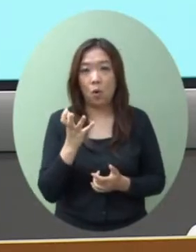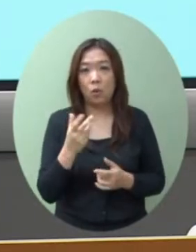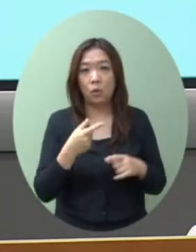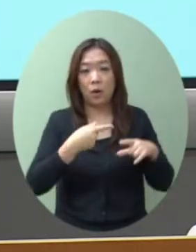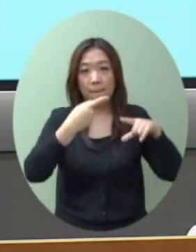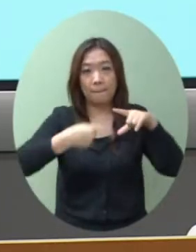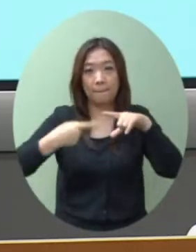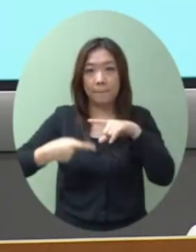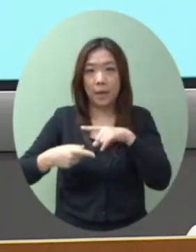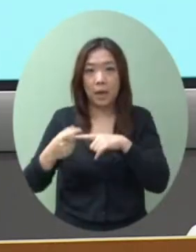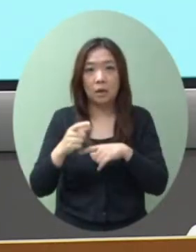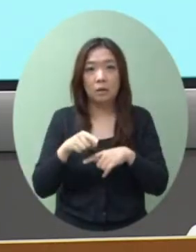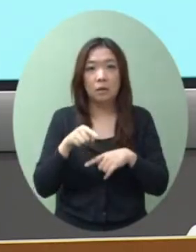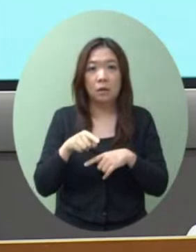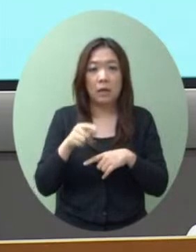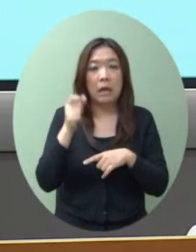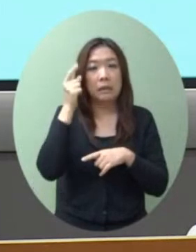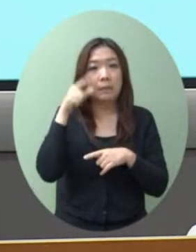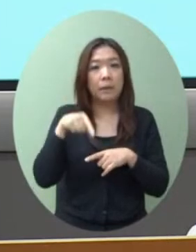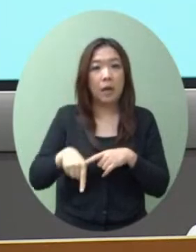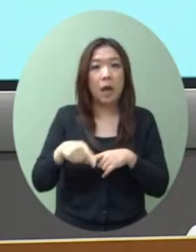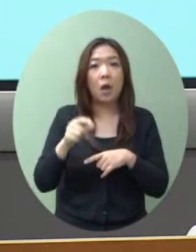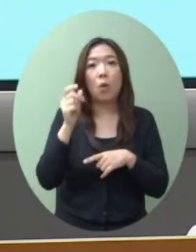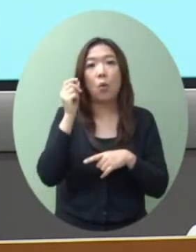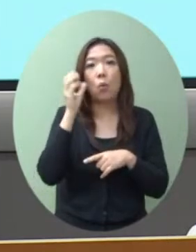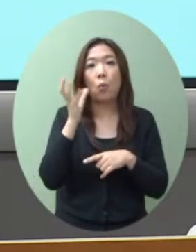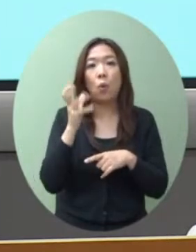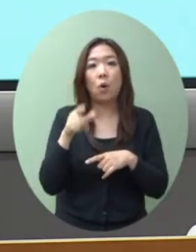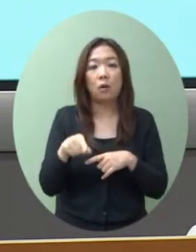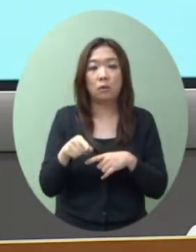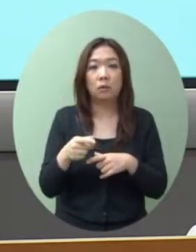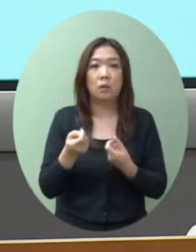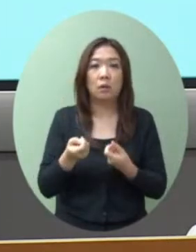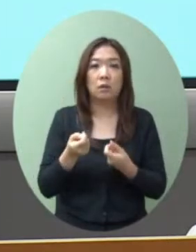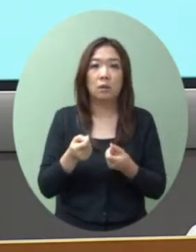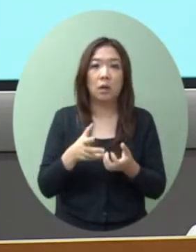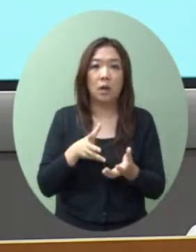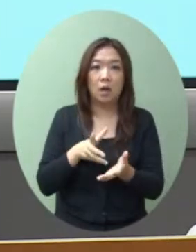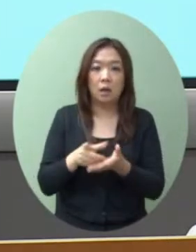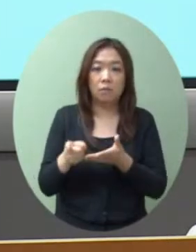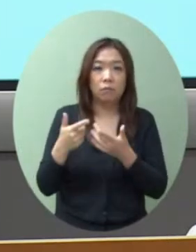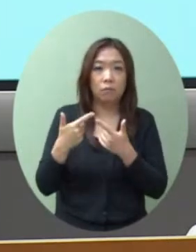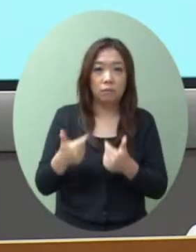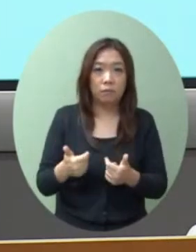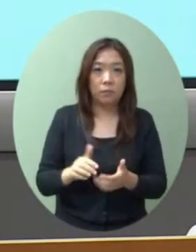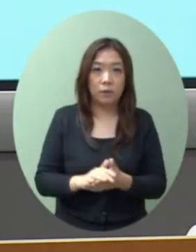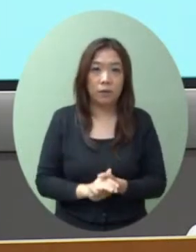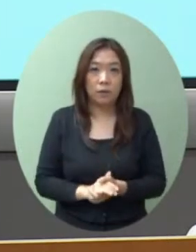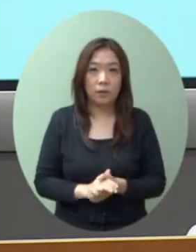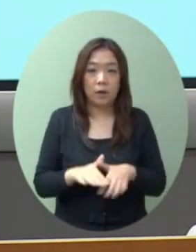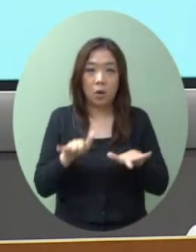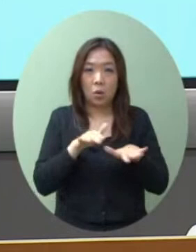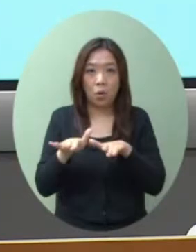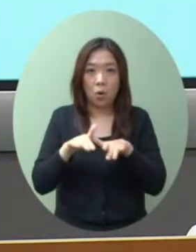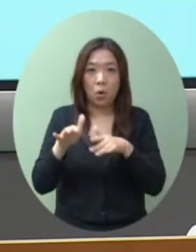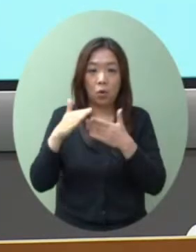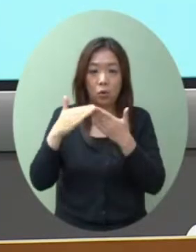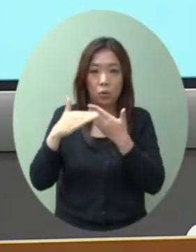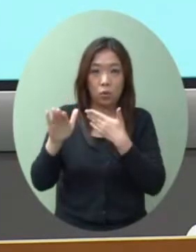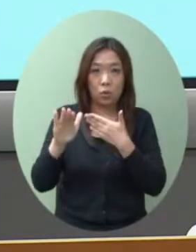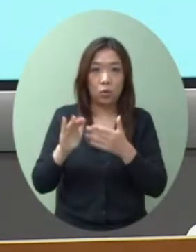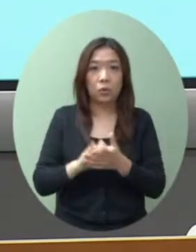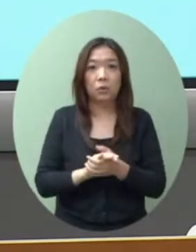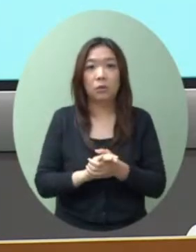particularly the yellow code, only applies to people coming from overseas and